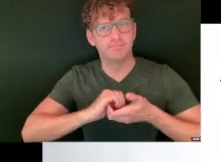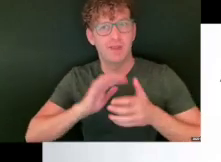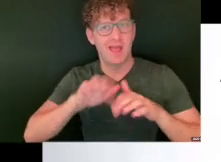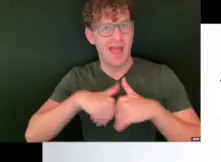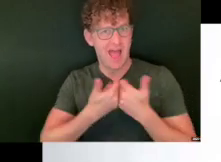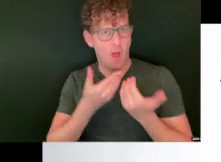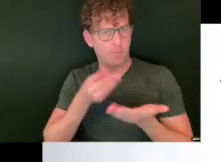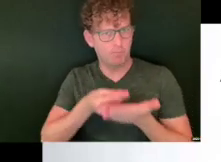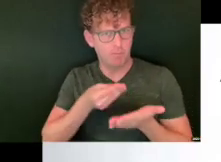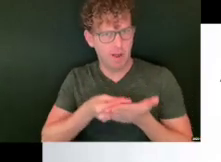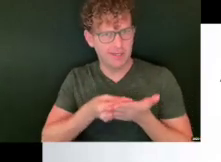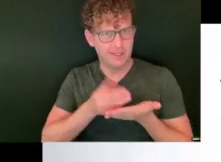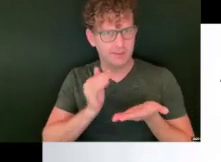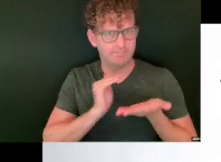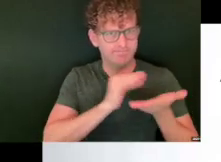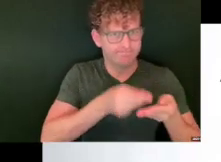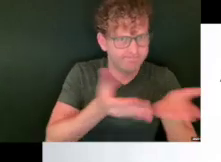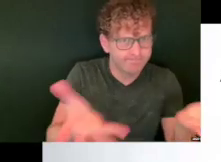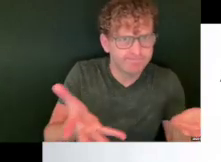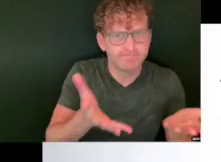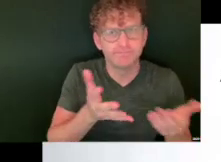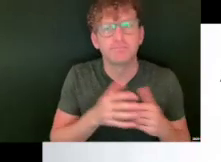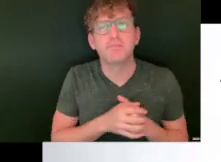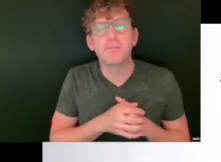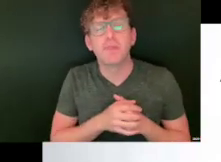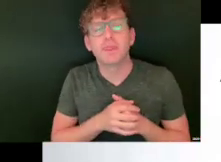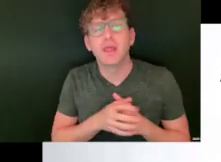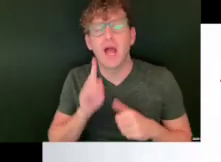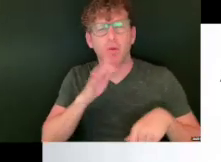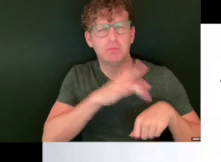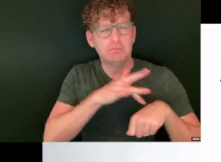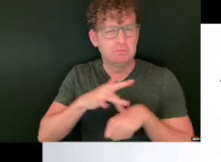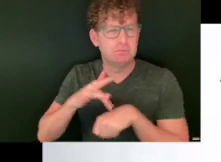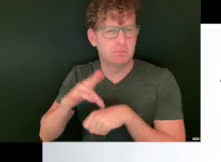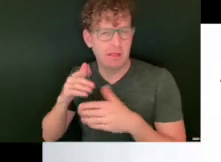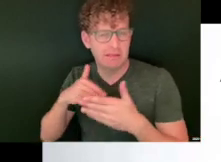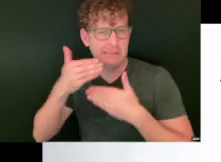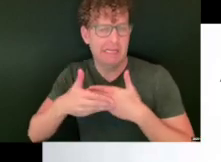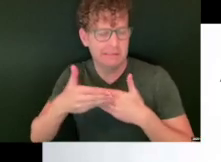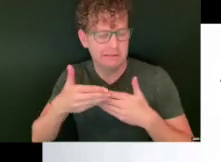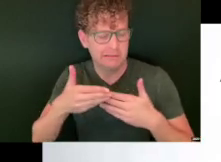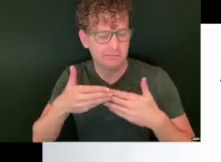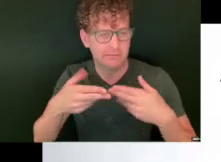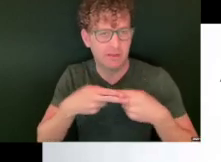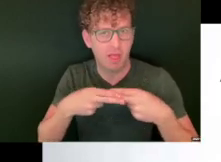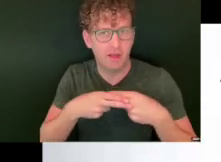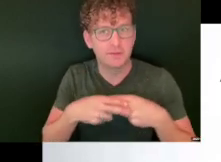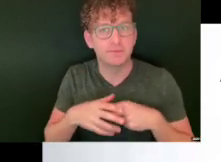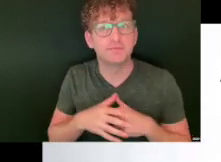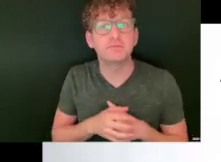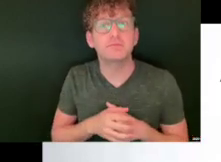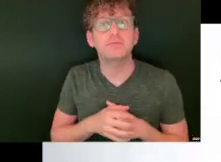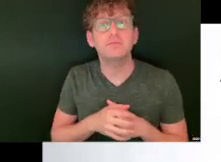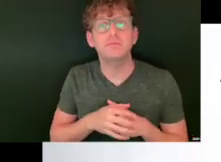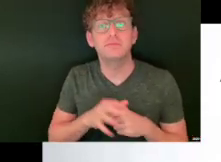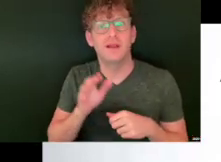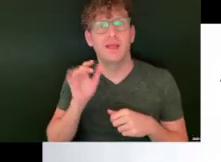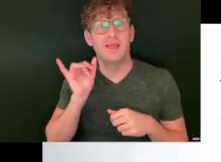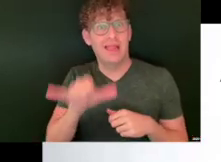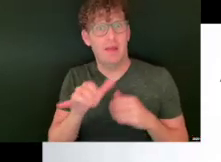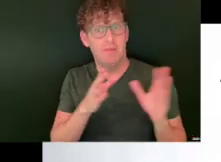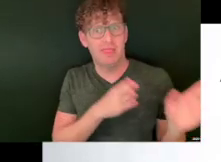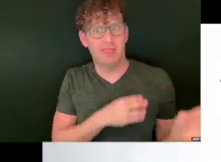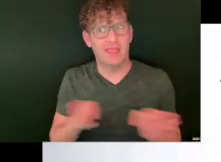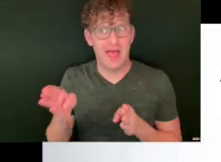2025-26. So note that these are not final numbers and that they may change as the budget